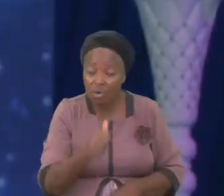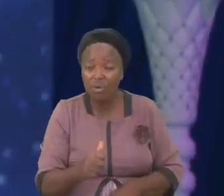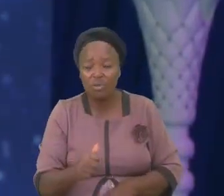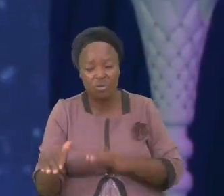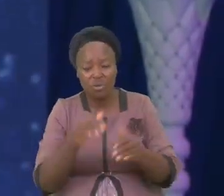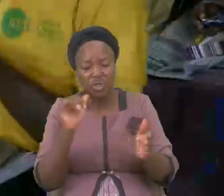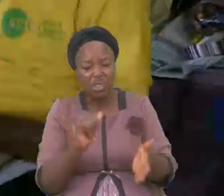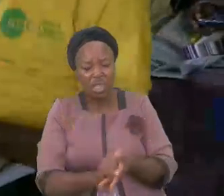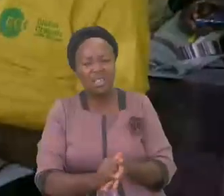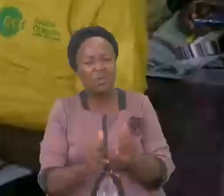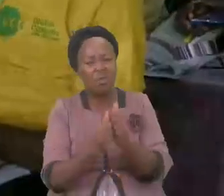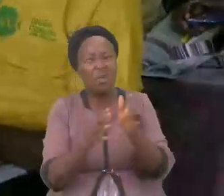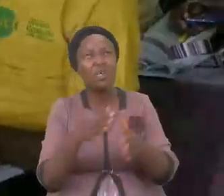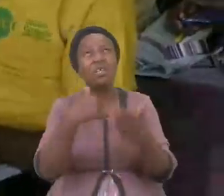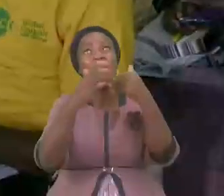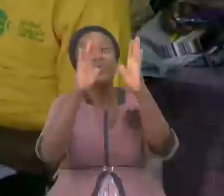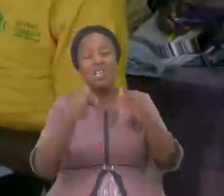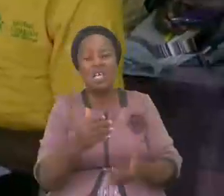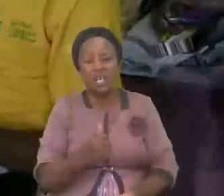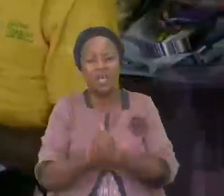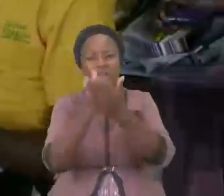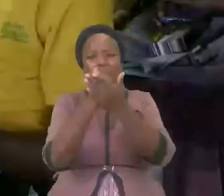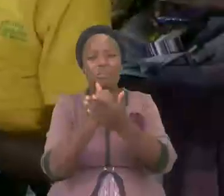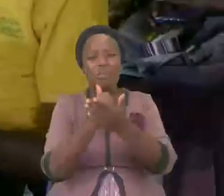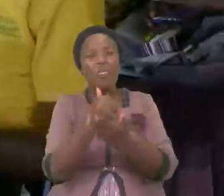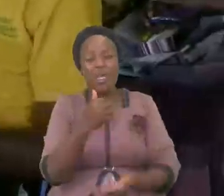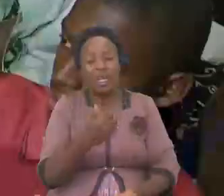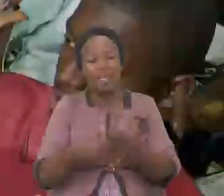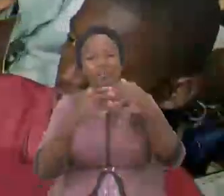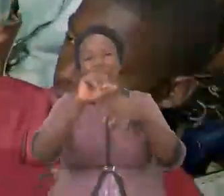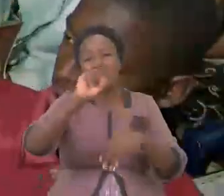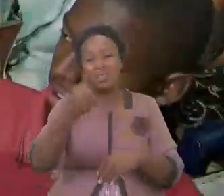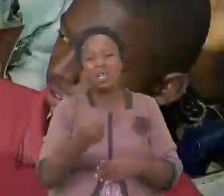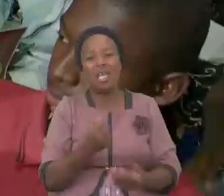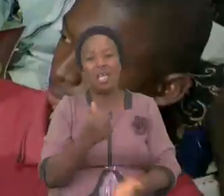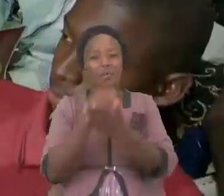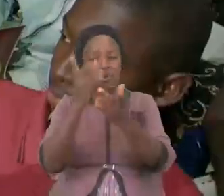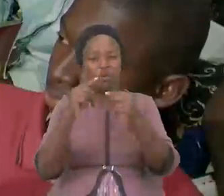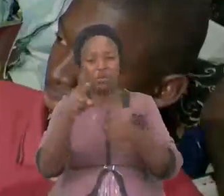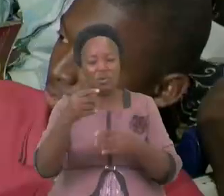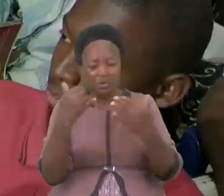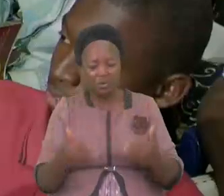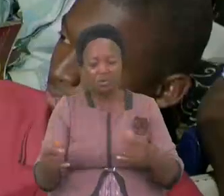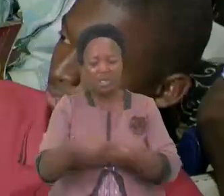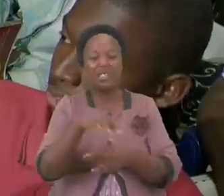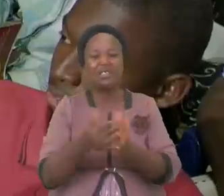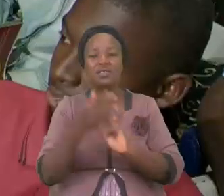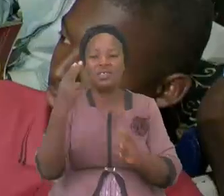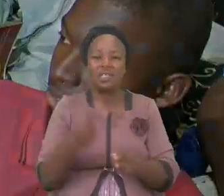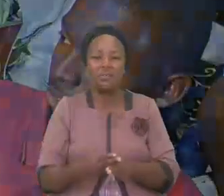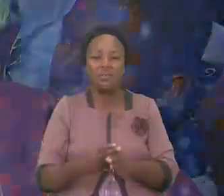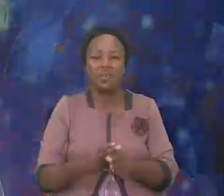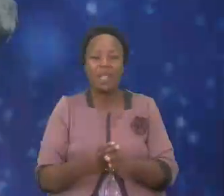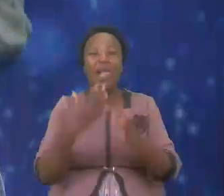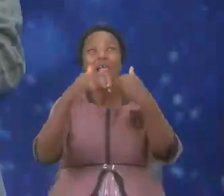will come to you today. Heaven's grace will come to you today. And so, but Daniel purposed in his